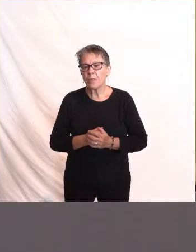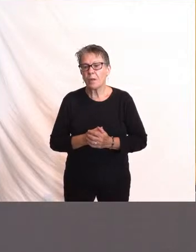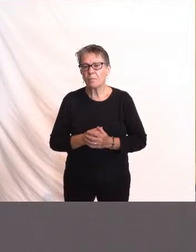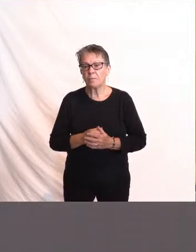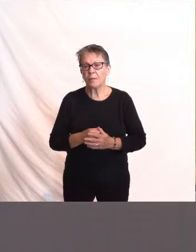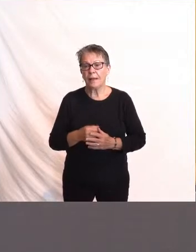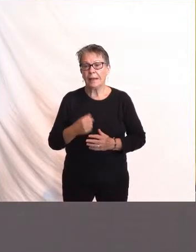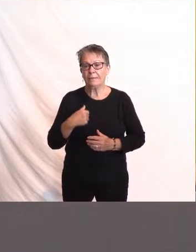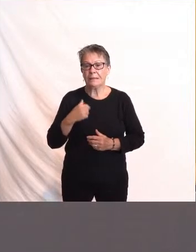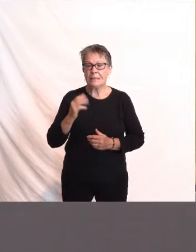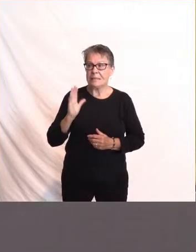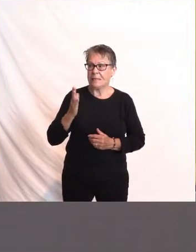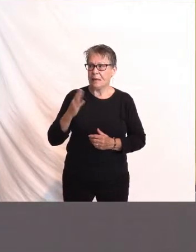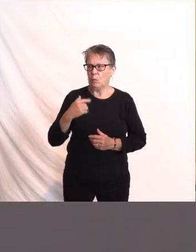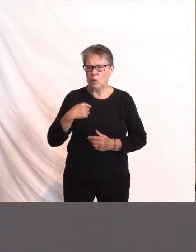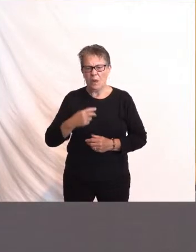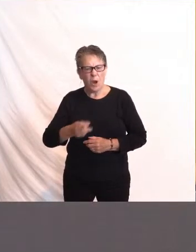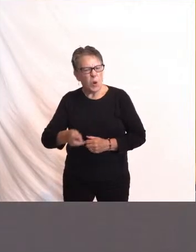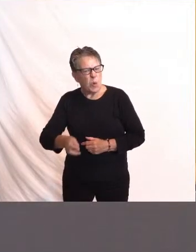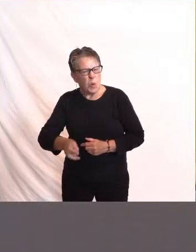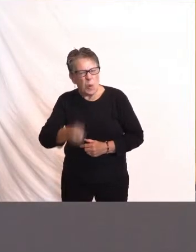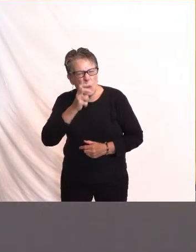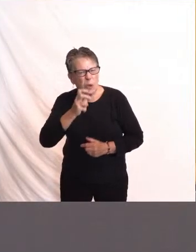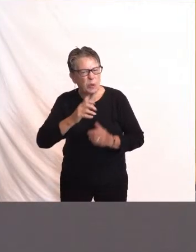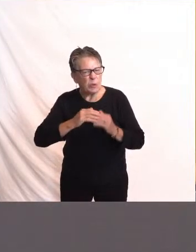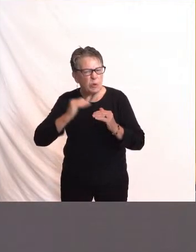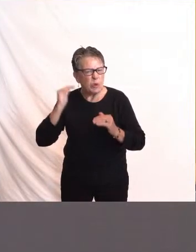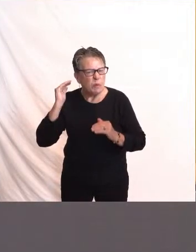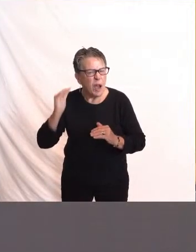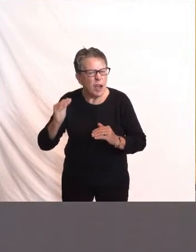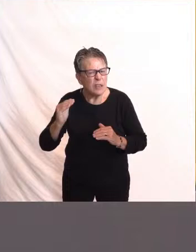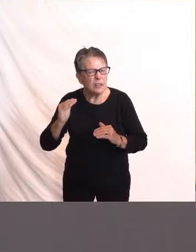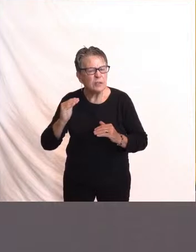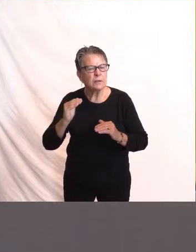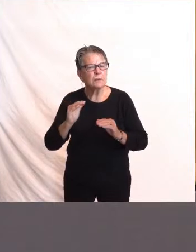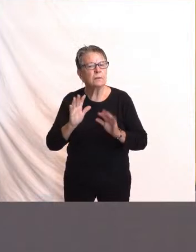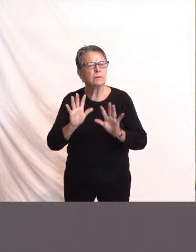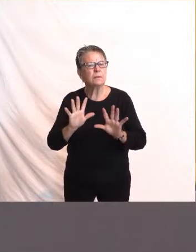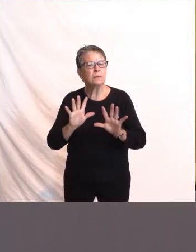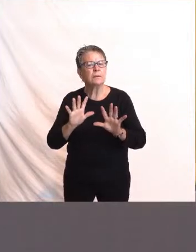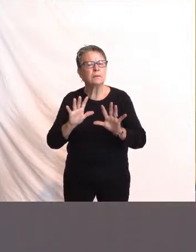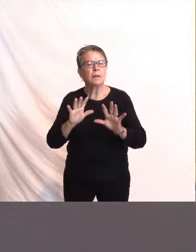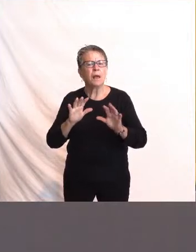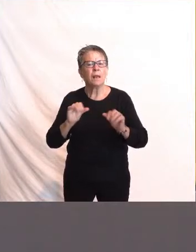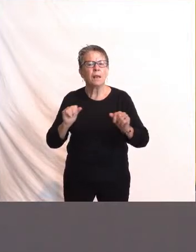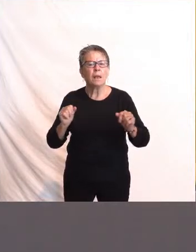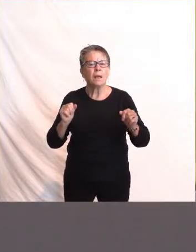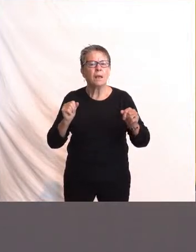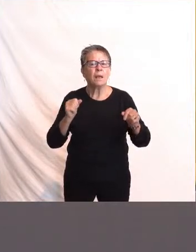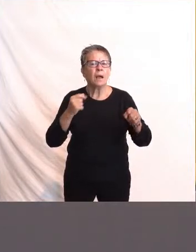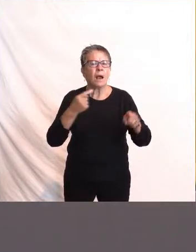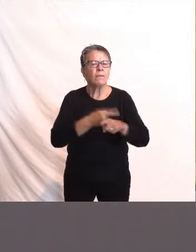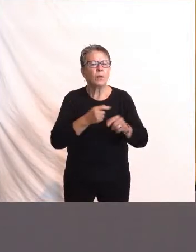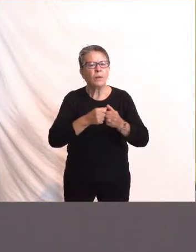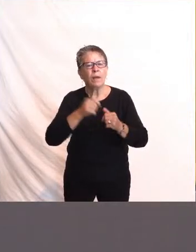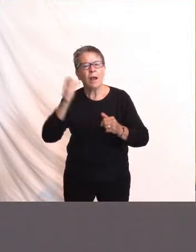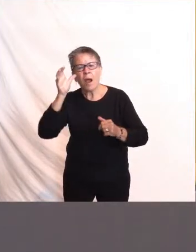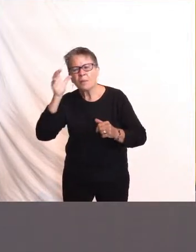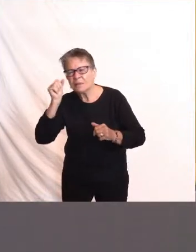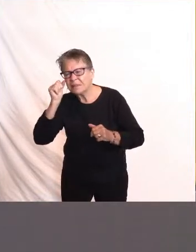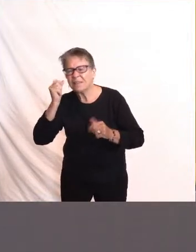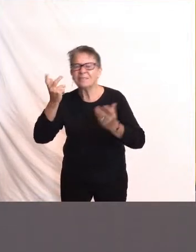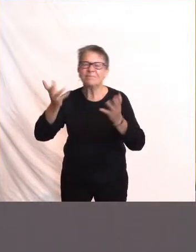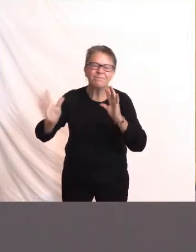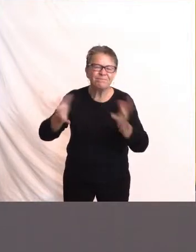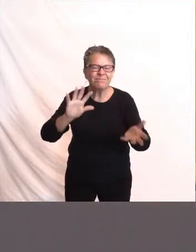not. It completely defies common sense, and I hope we never cross that line, particularly knowing the playbook that we know. So if it's